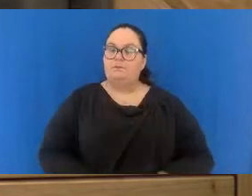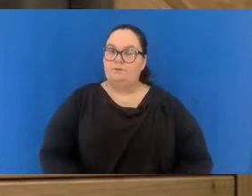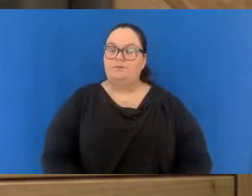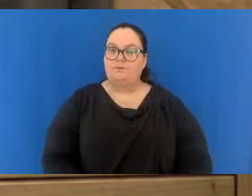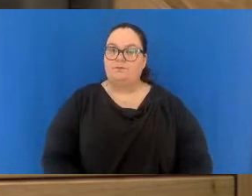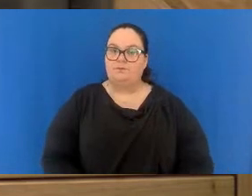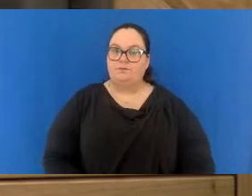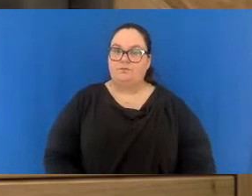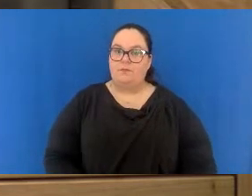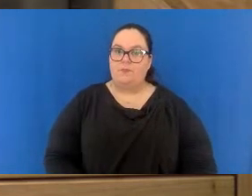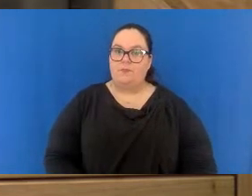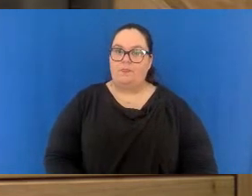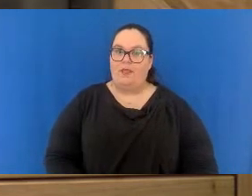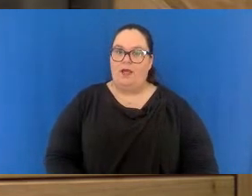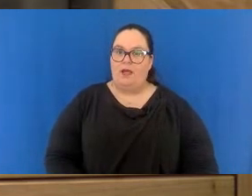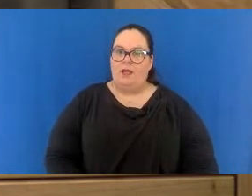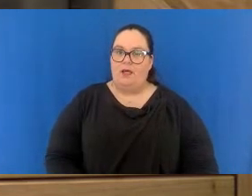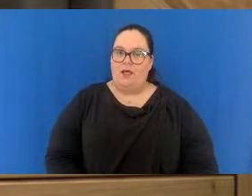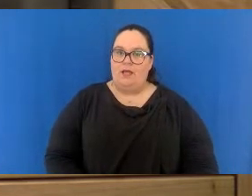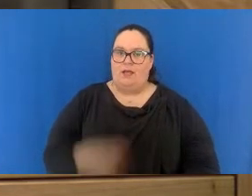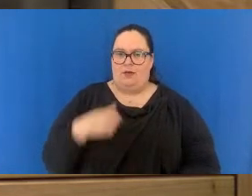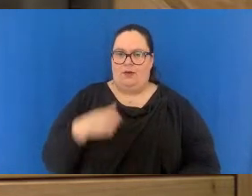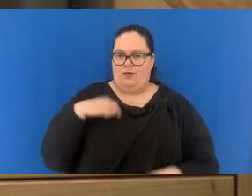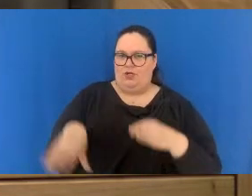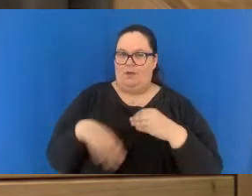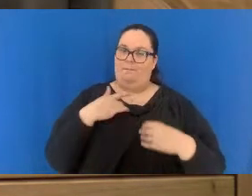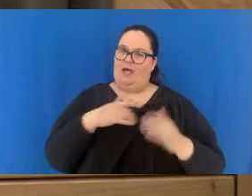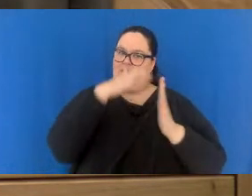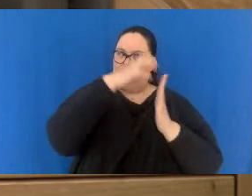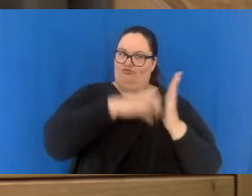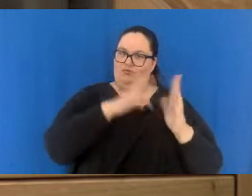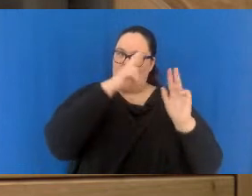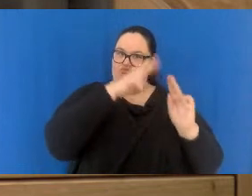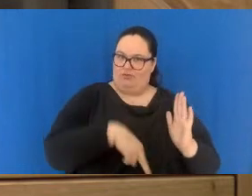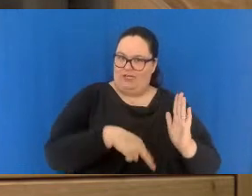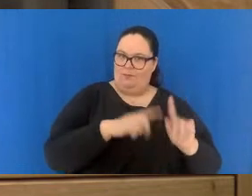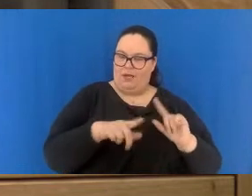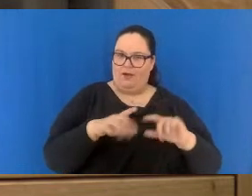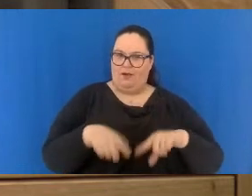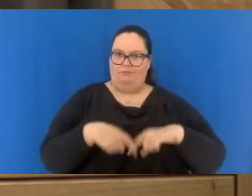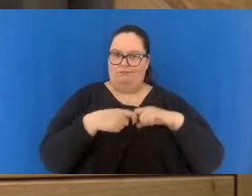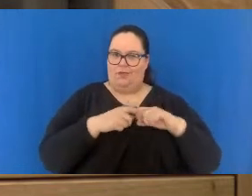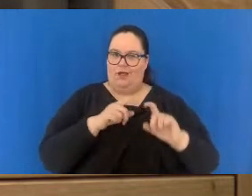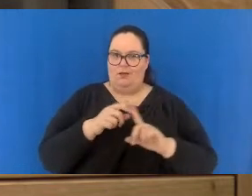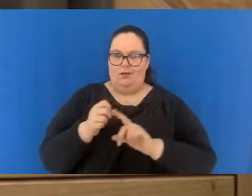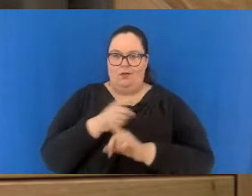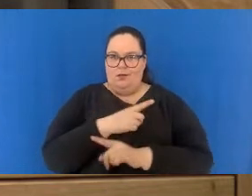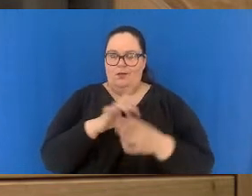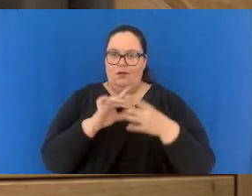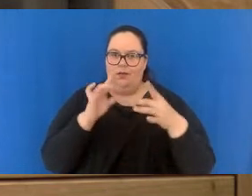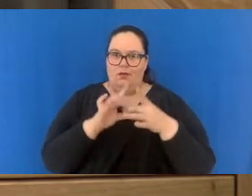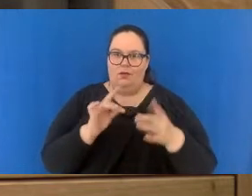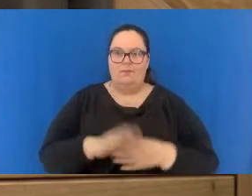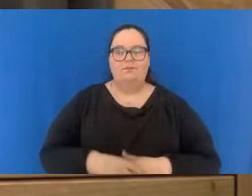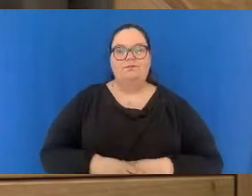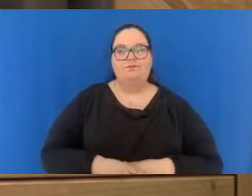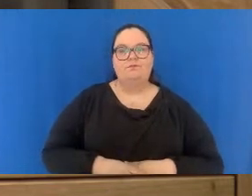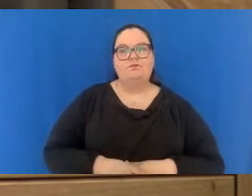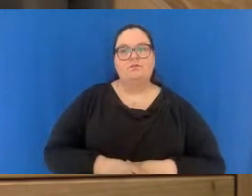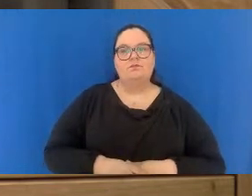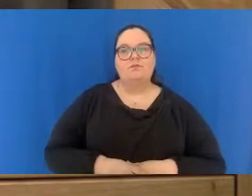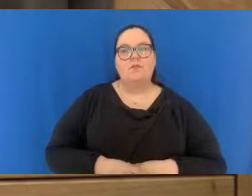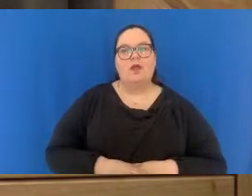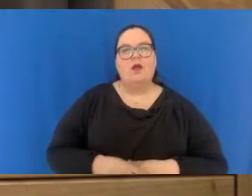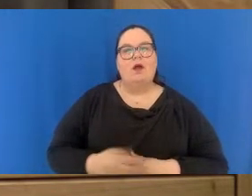I'm going to go off script here and just add, we talked earlier in the pandemic about our neighbor's house being on